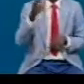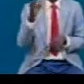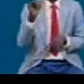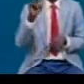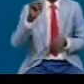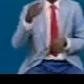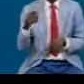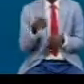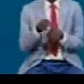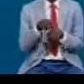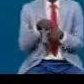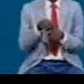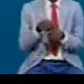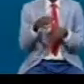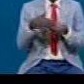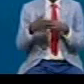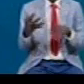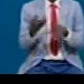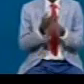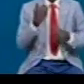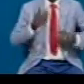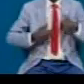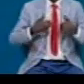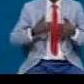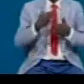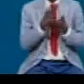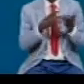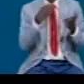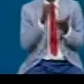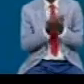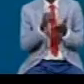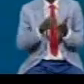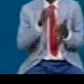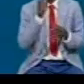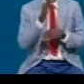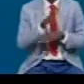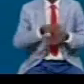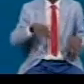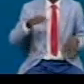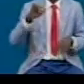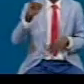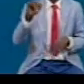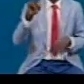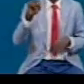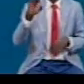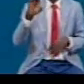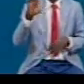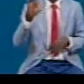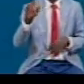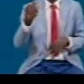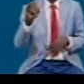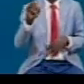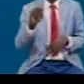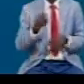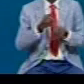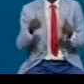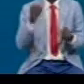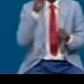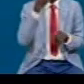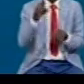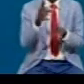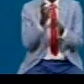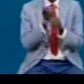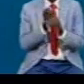the time, they told me it was infection, but I received my miracle at one of the